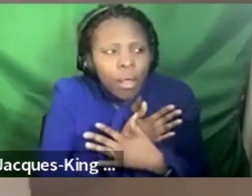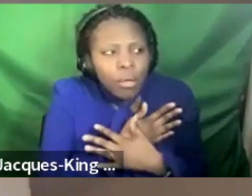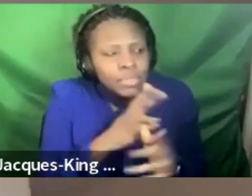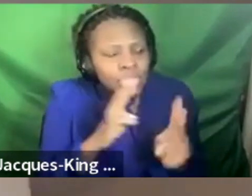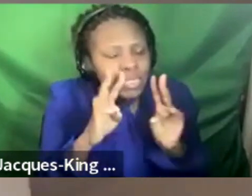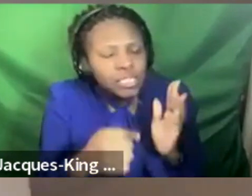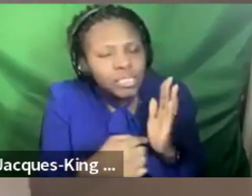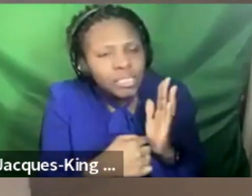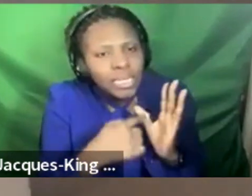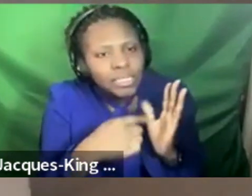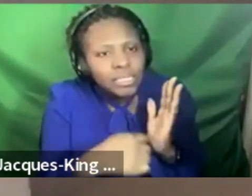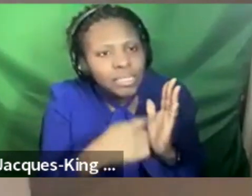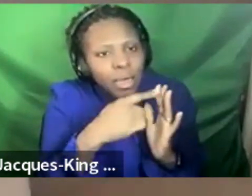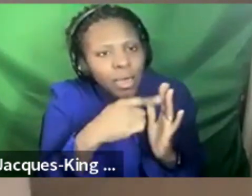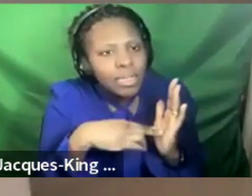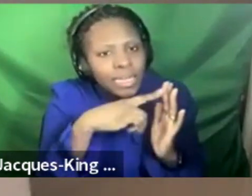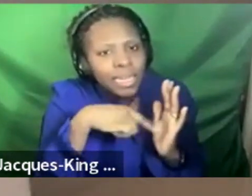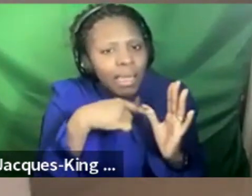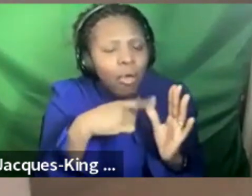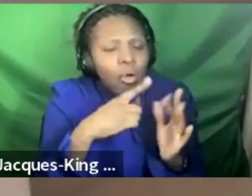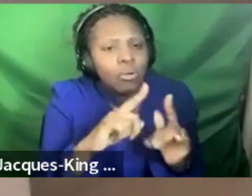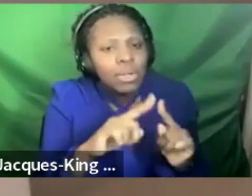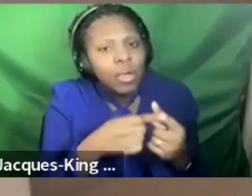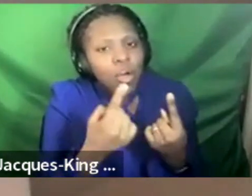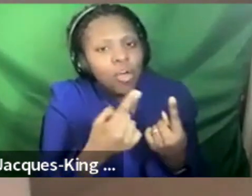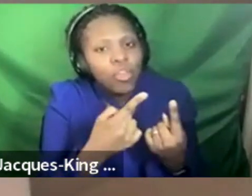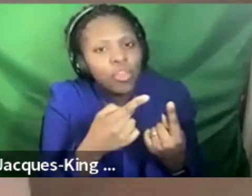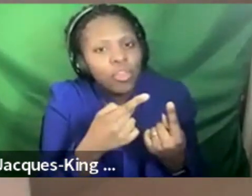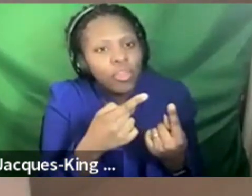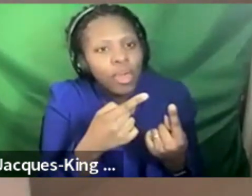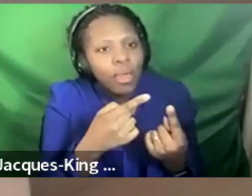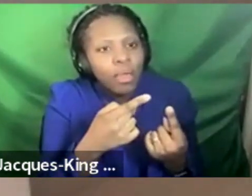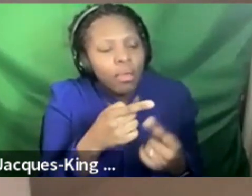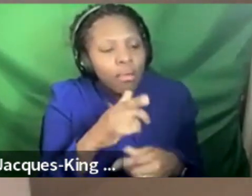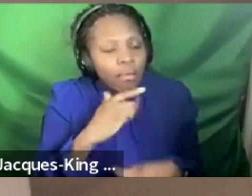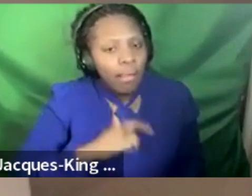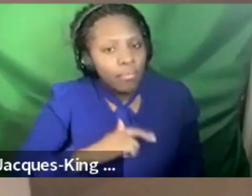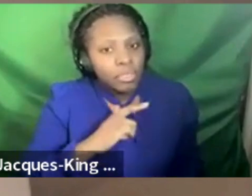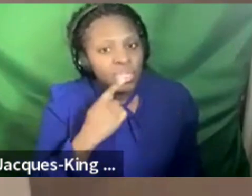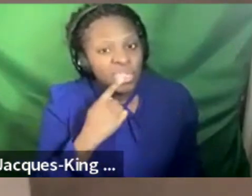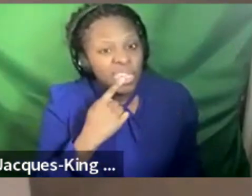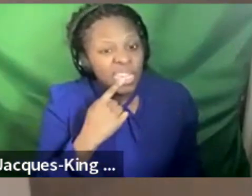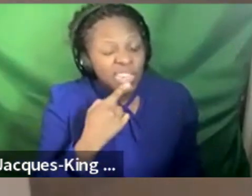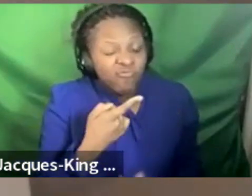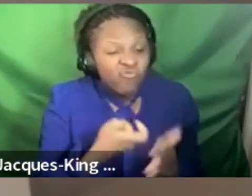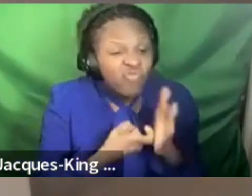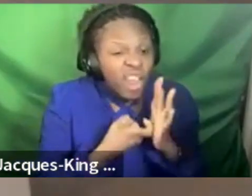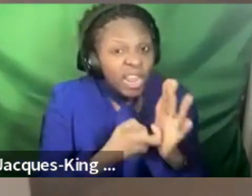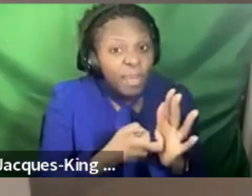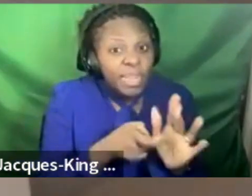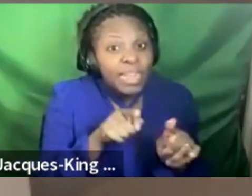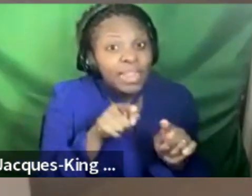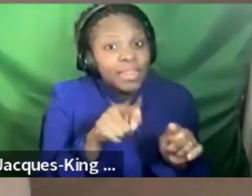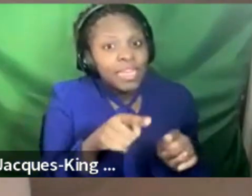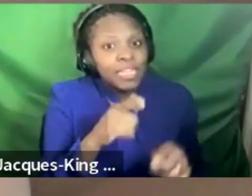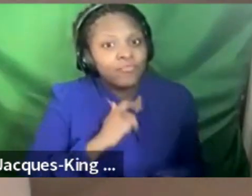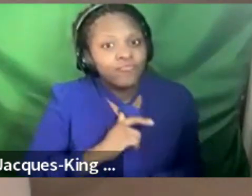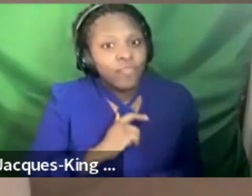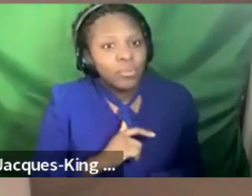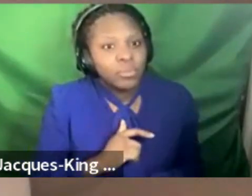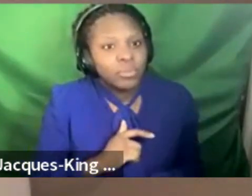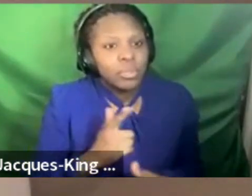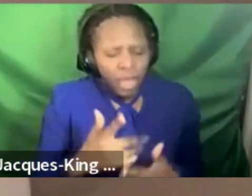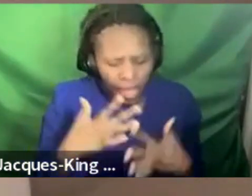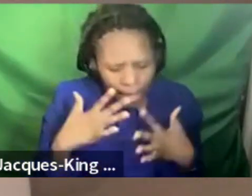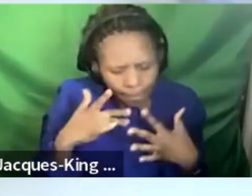character. Yeah. And he said, I'd love to see me in Titania or Gonorrheal. So he suggested these